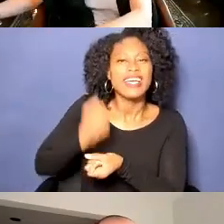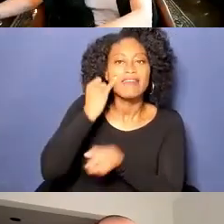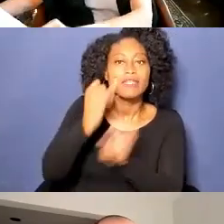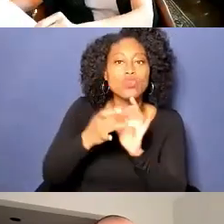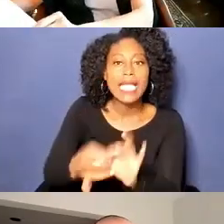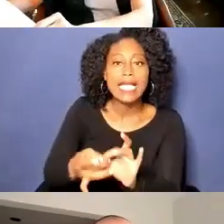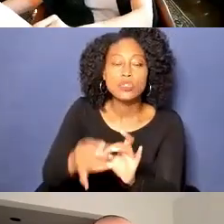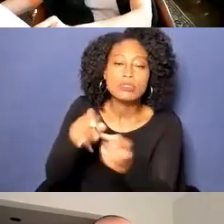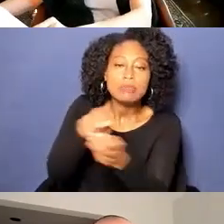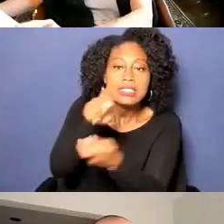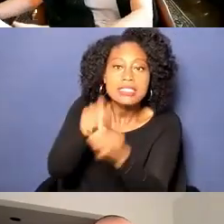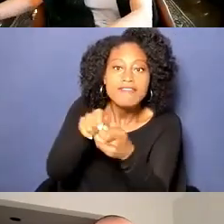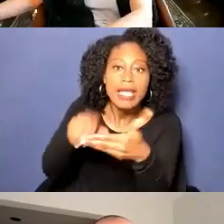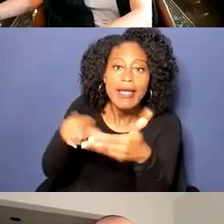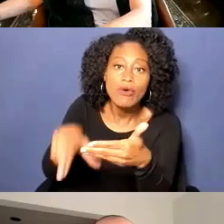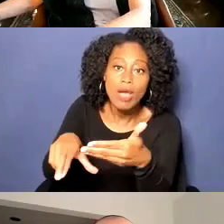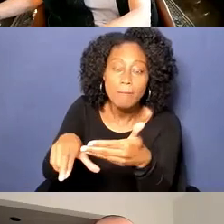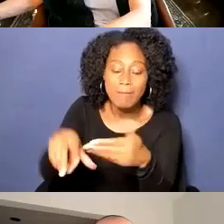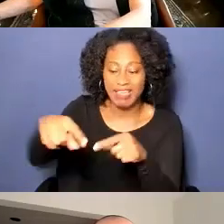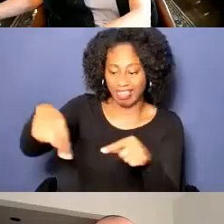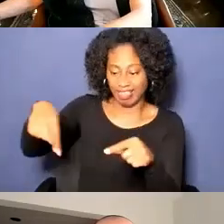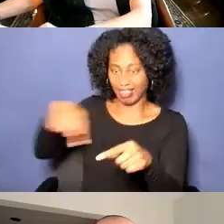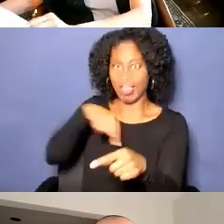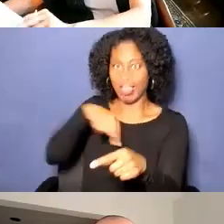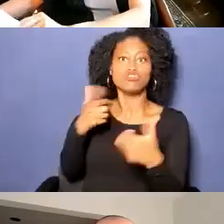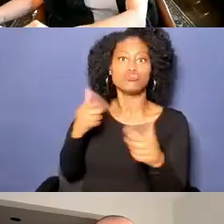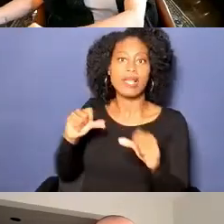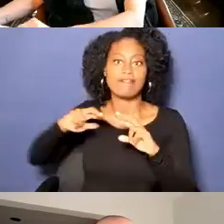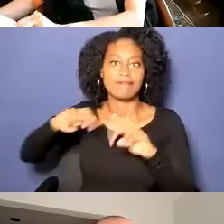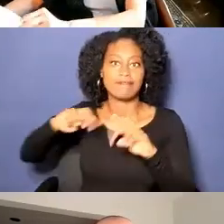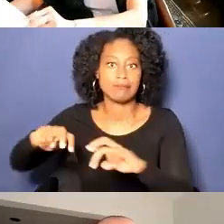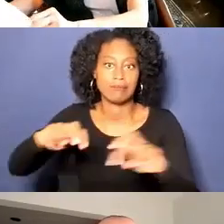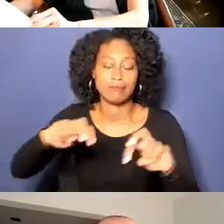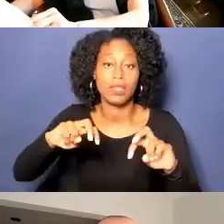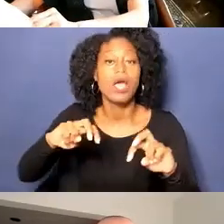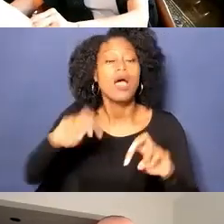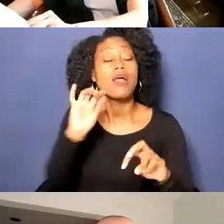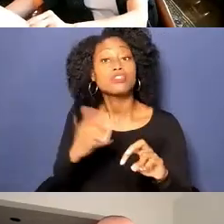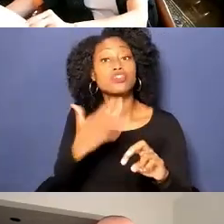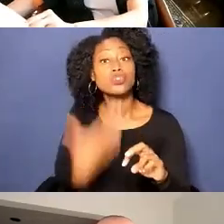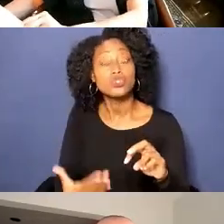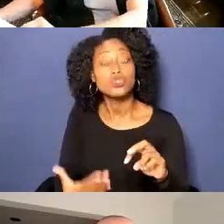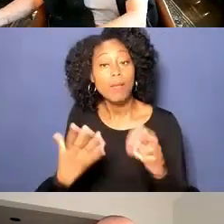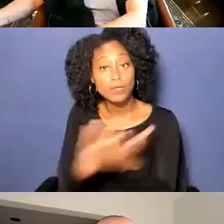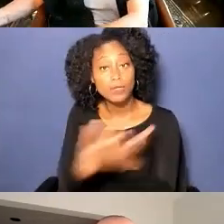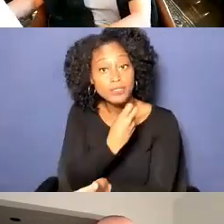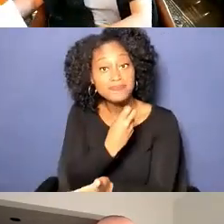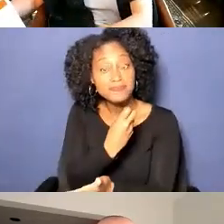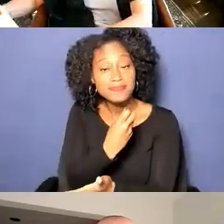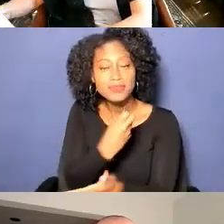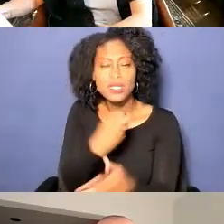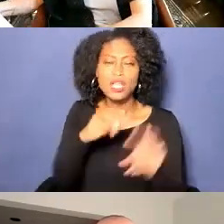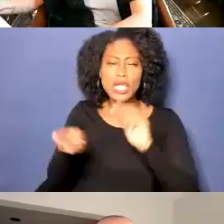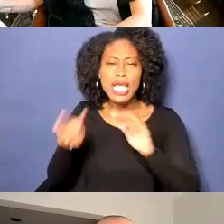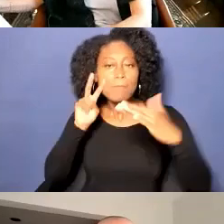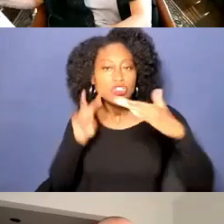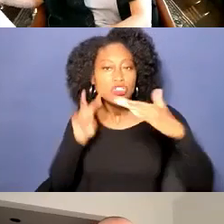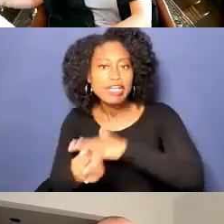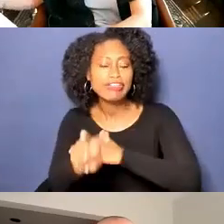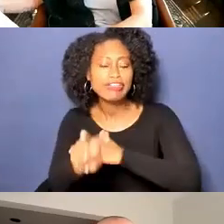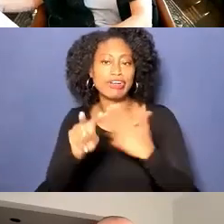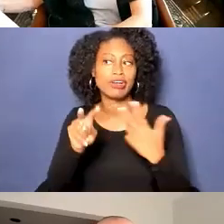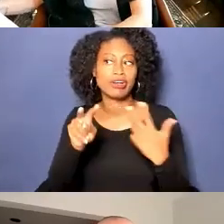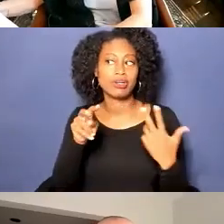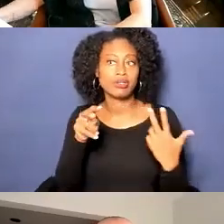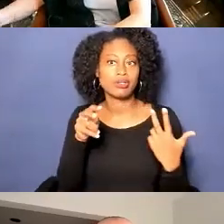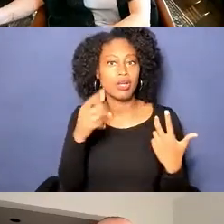So remember that this is really kind of an opportunity to look at predictors of parent